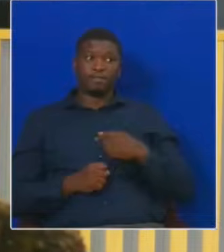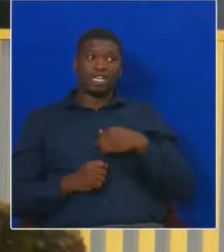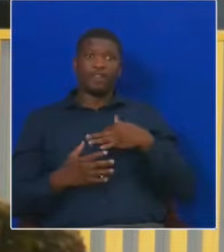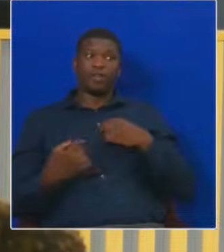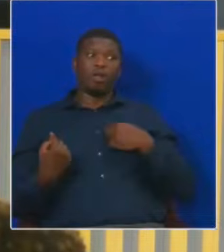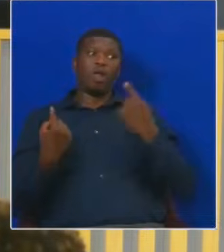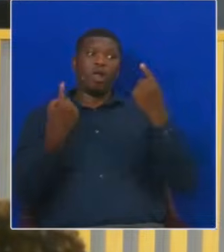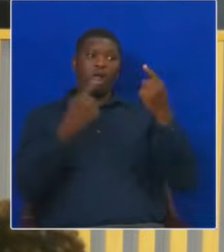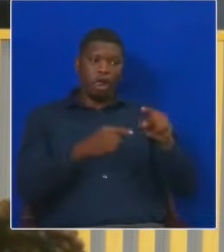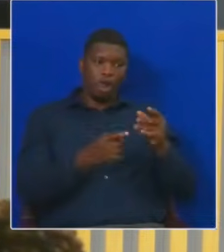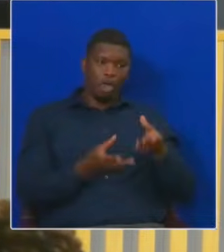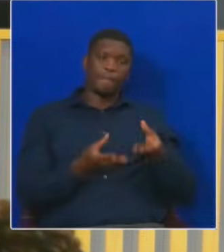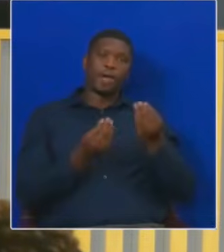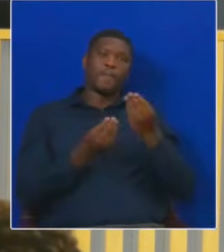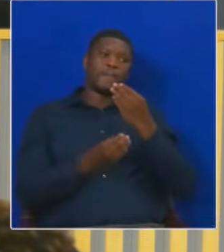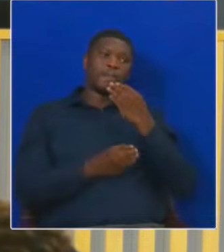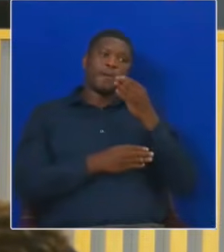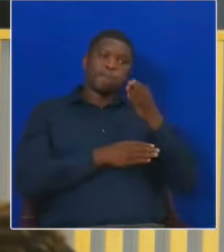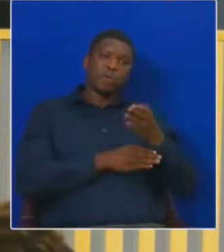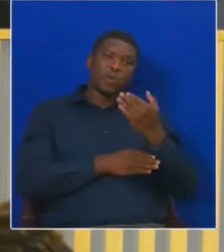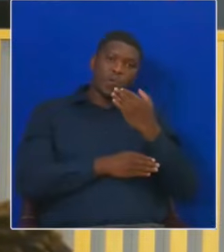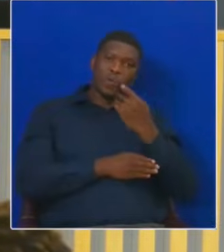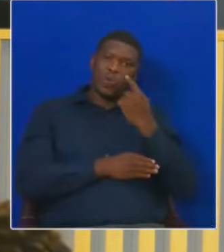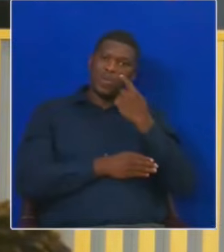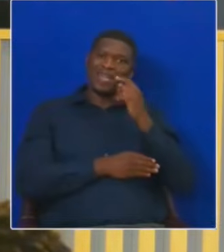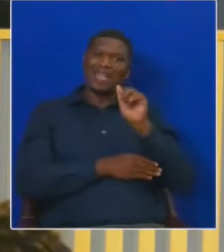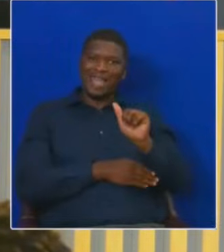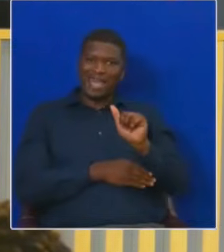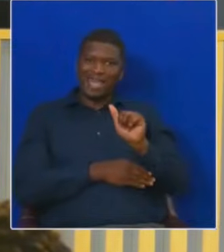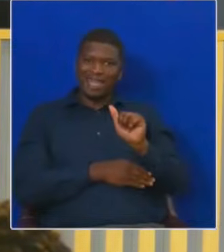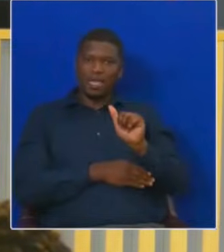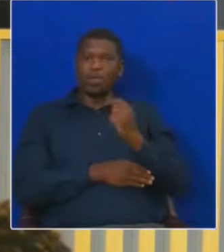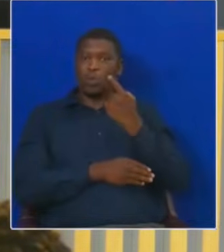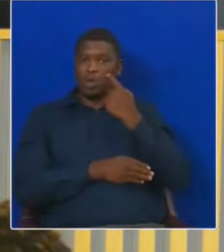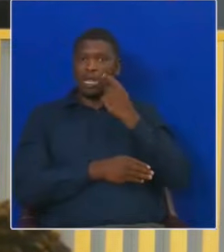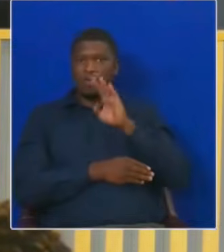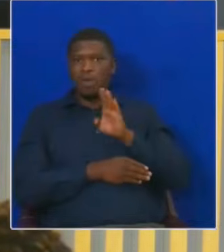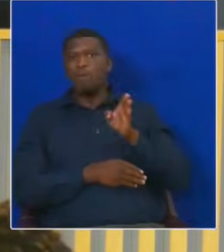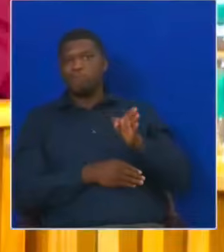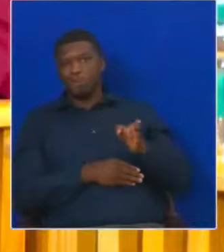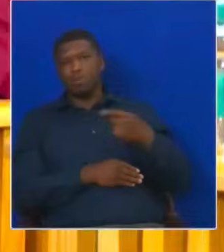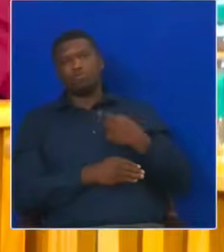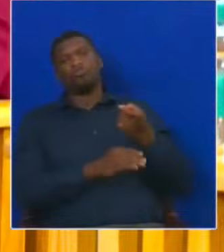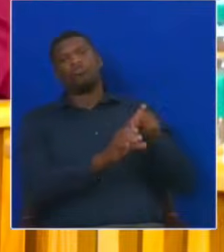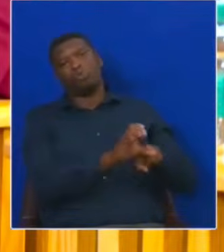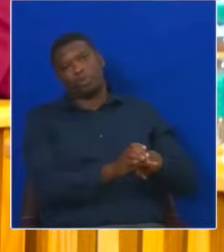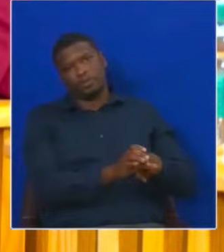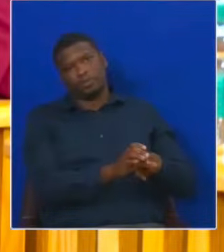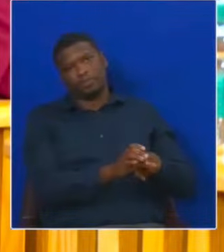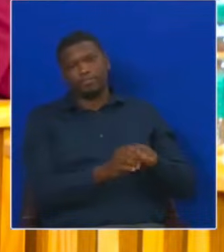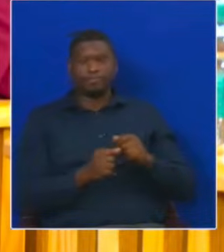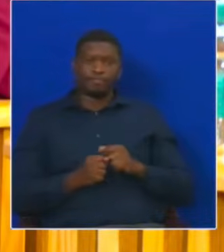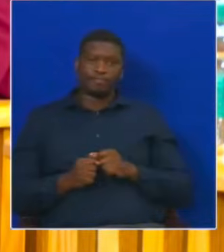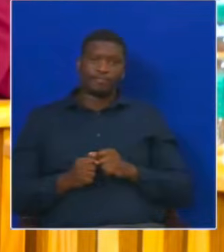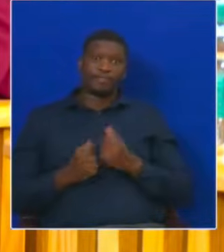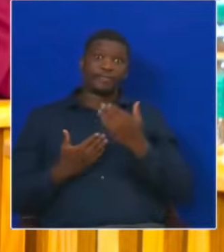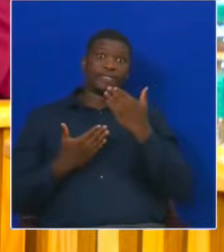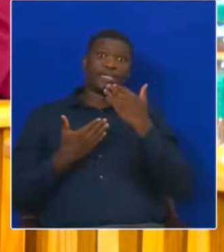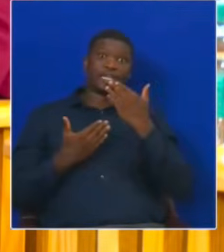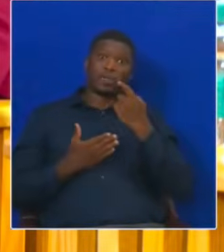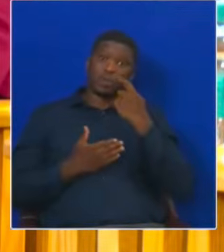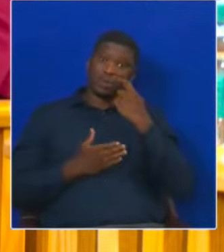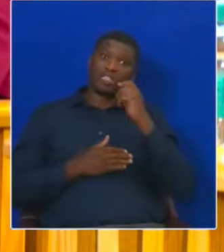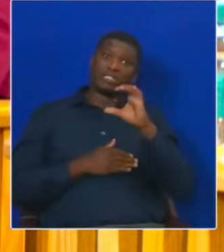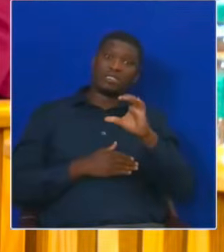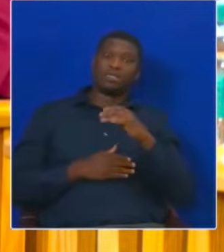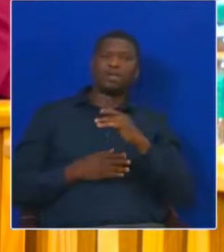B in the interview thereof. Thank you, Witness C. Chairperson, I see it's 1